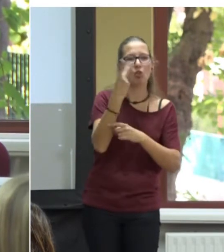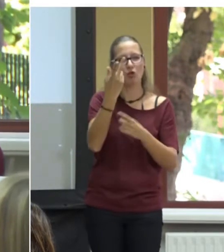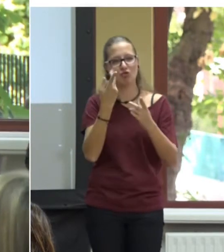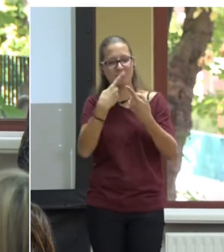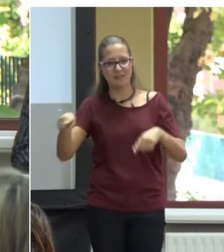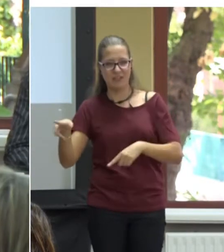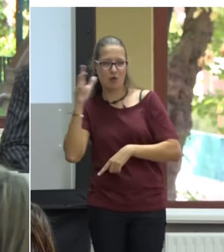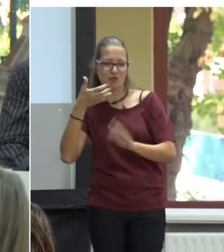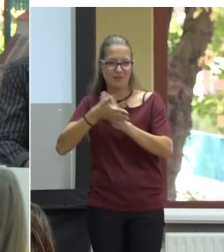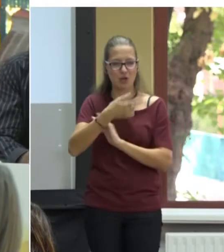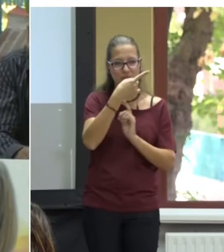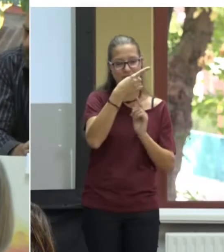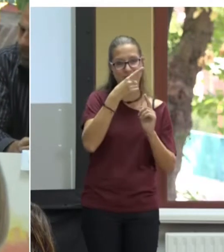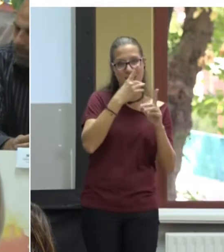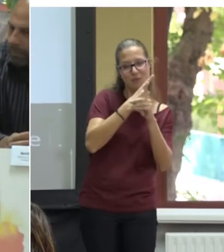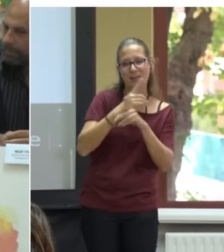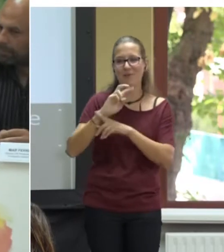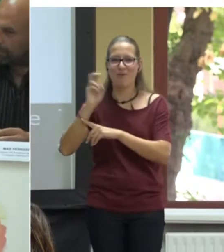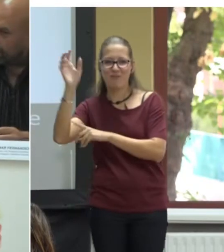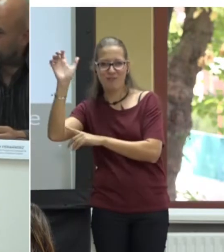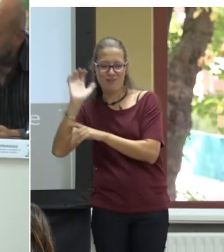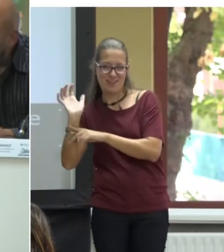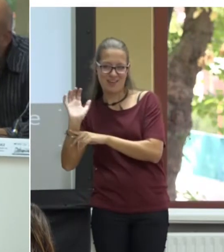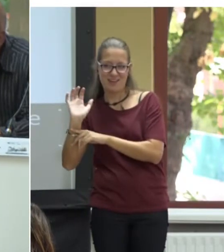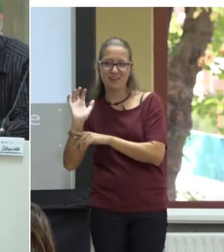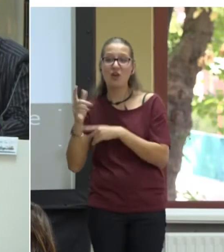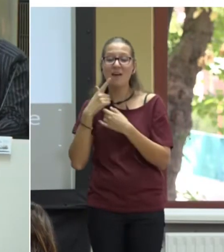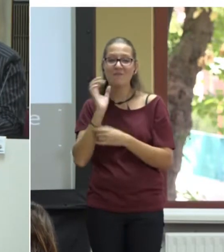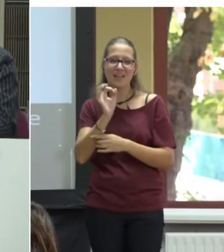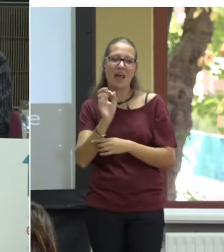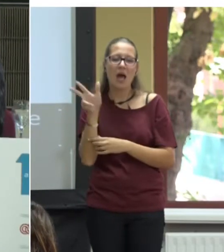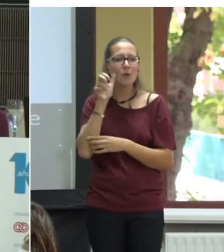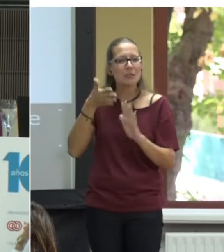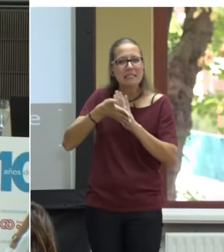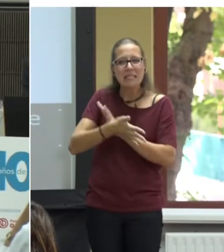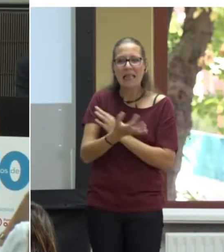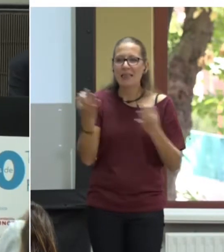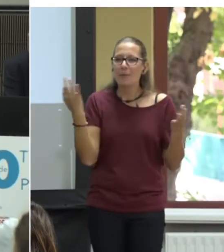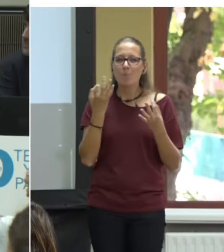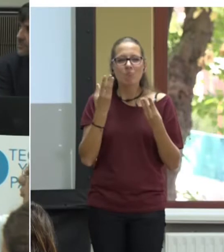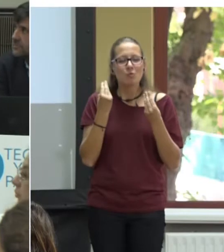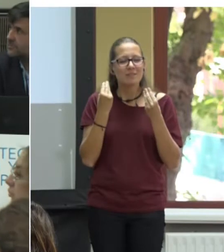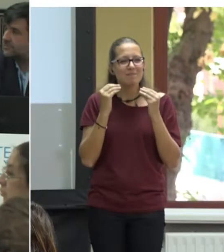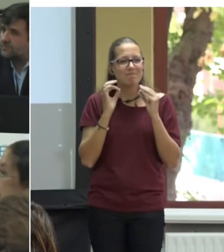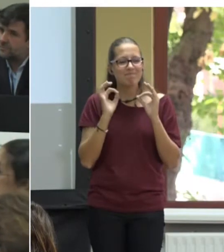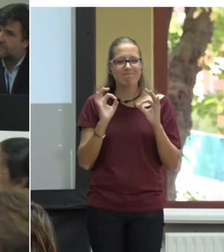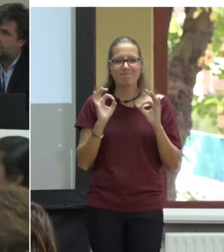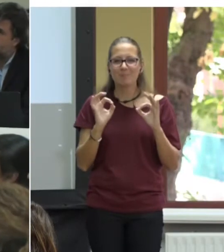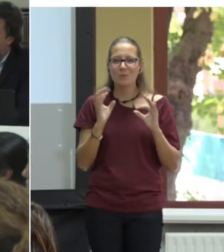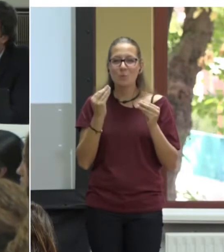audio descriptions. So yes, audio description, yes, has to be